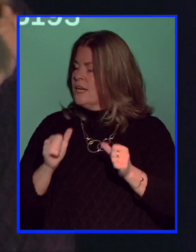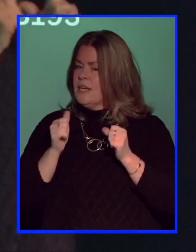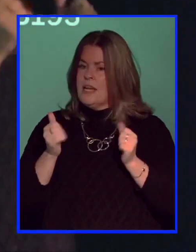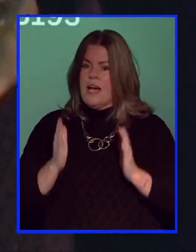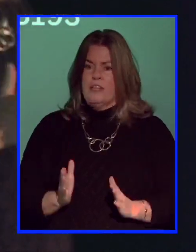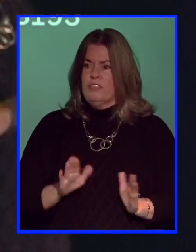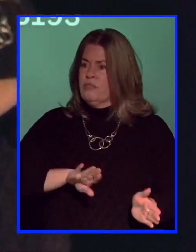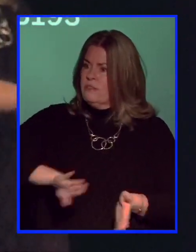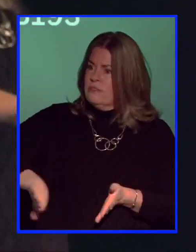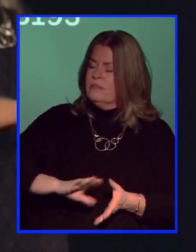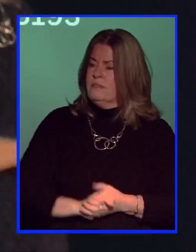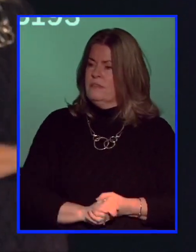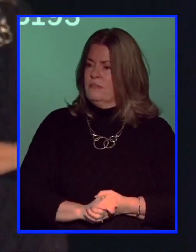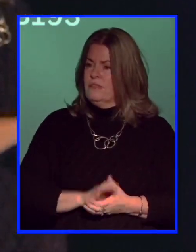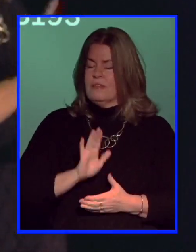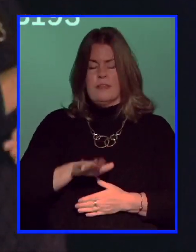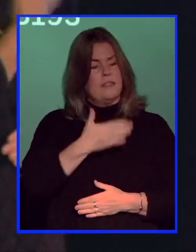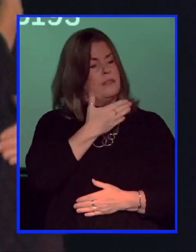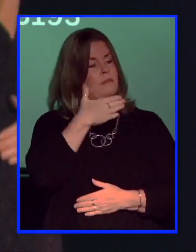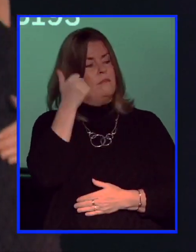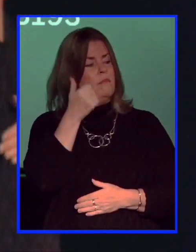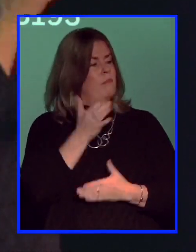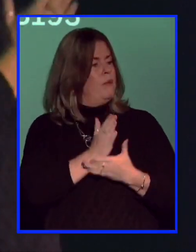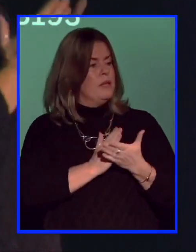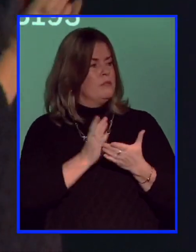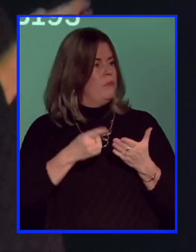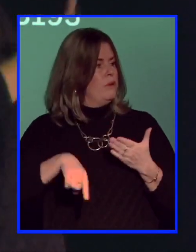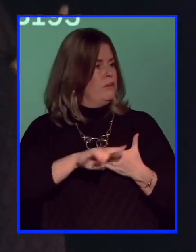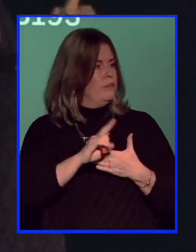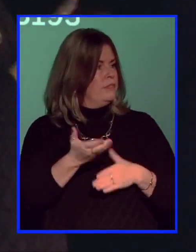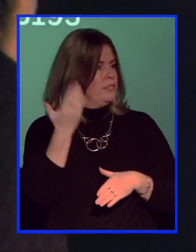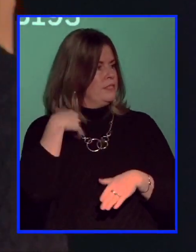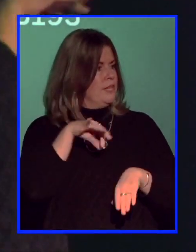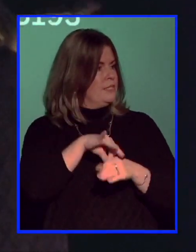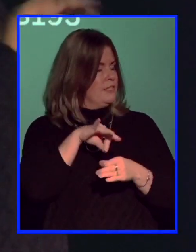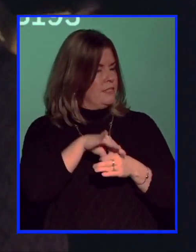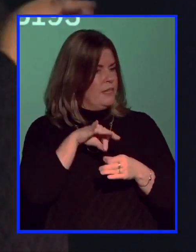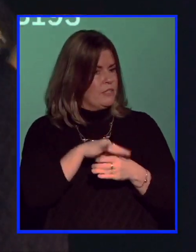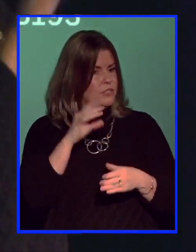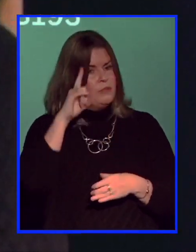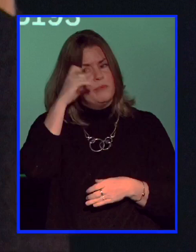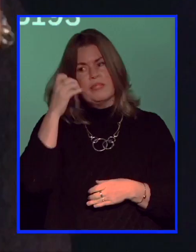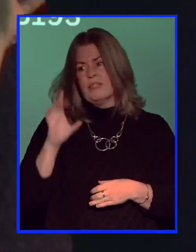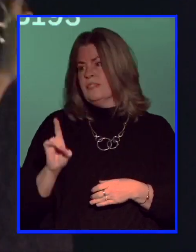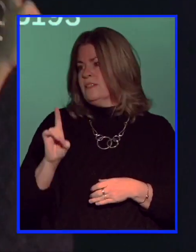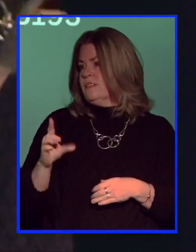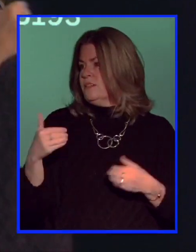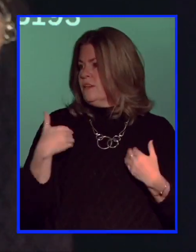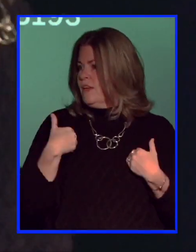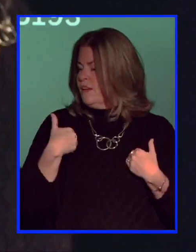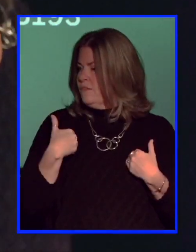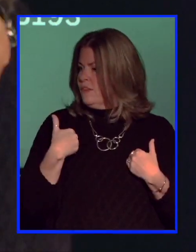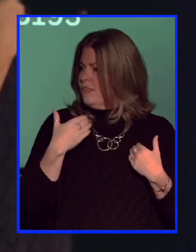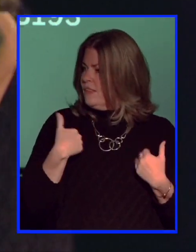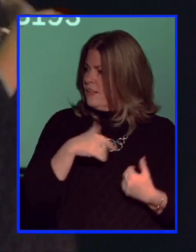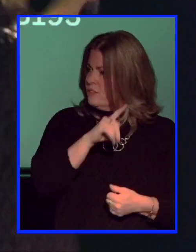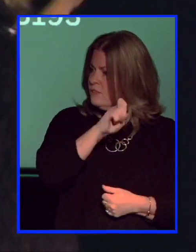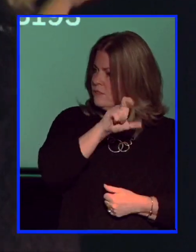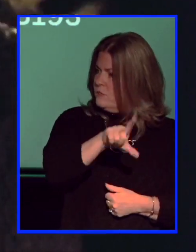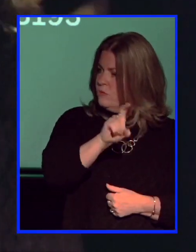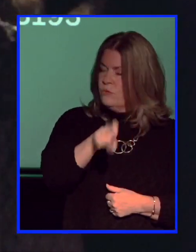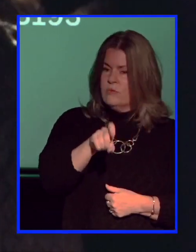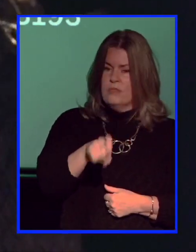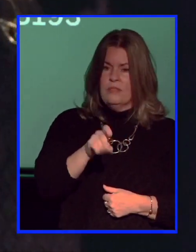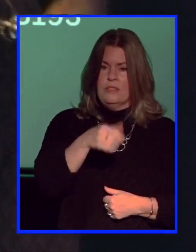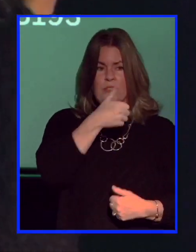That is really the best part of what this last election was about, because the democracy that we have is the tool we need to